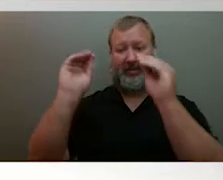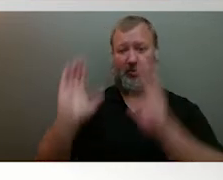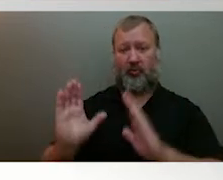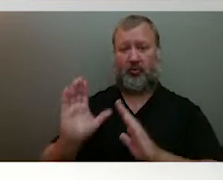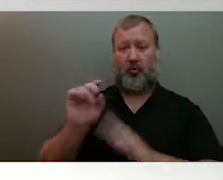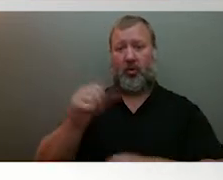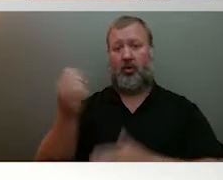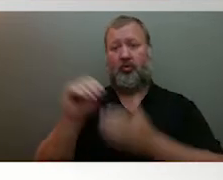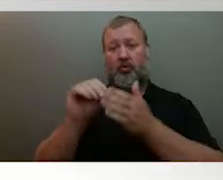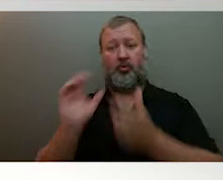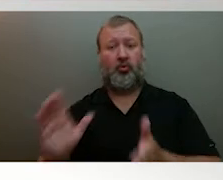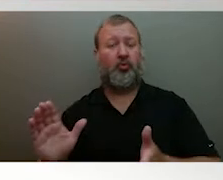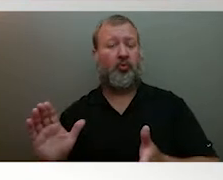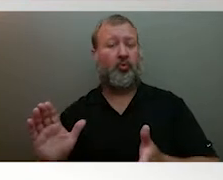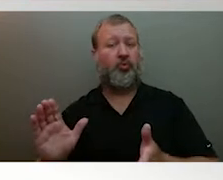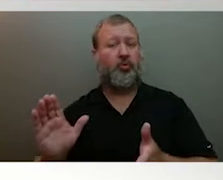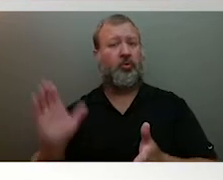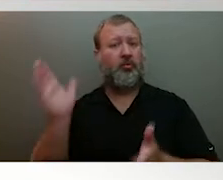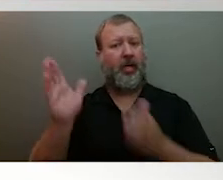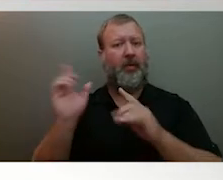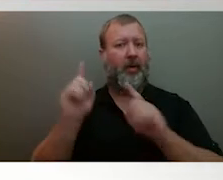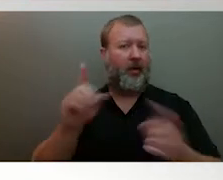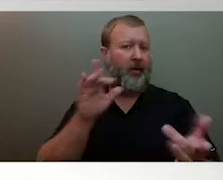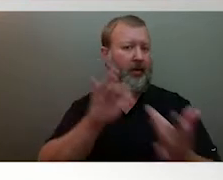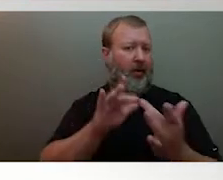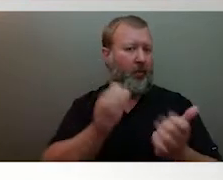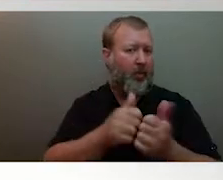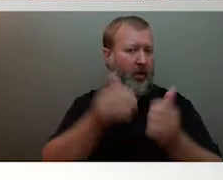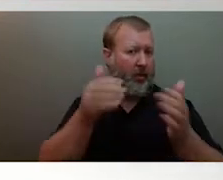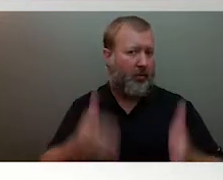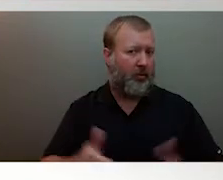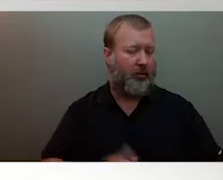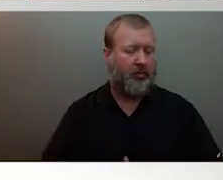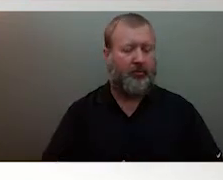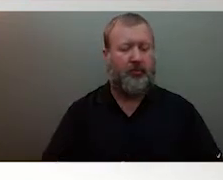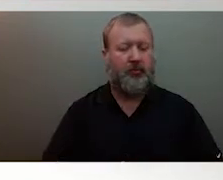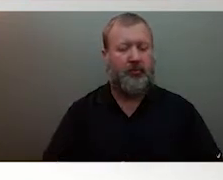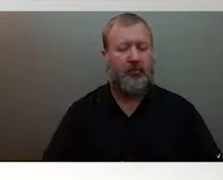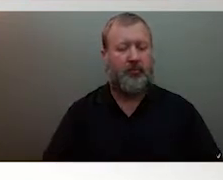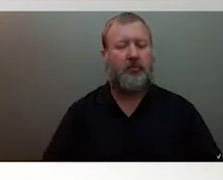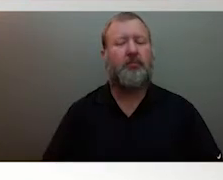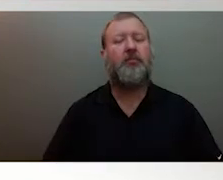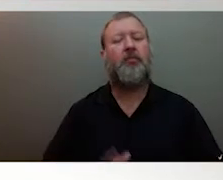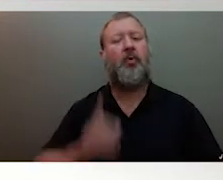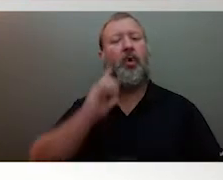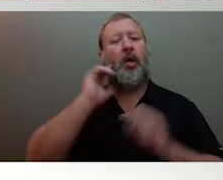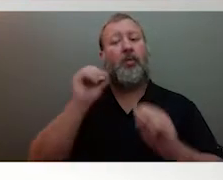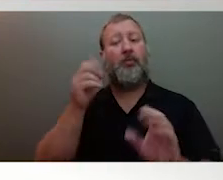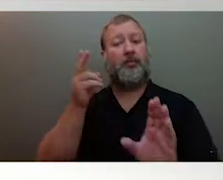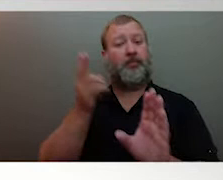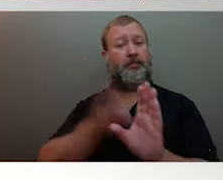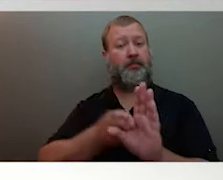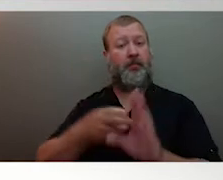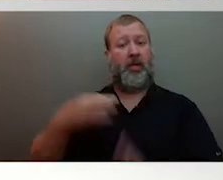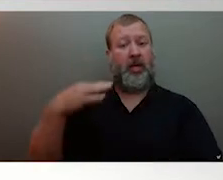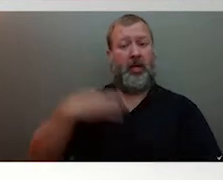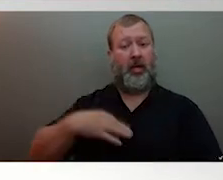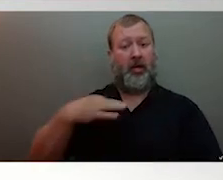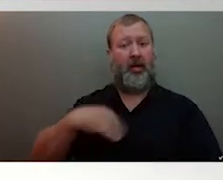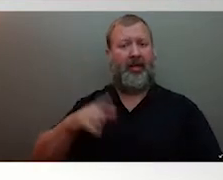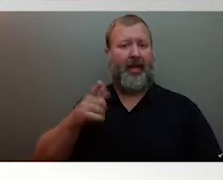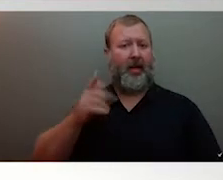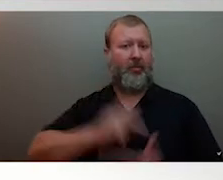or other students in which the teacher may come in contact with. Will be able to participate and benefit from an